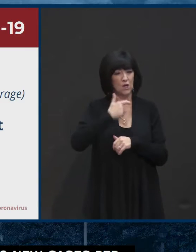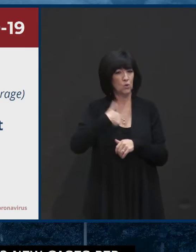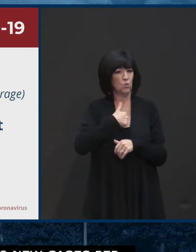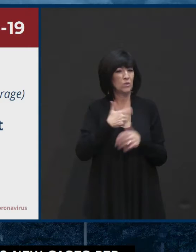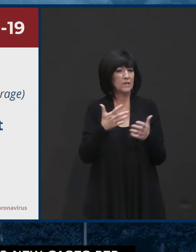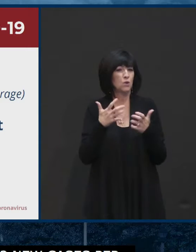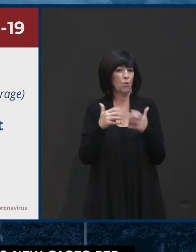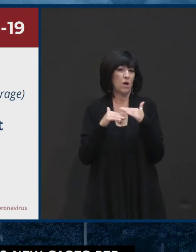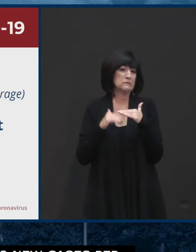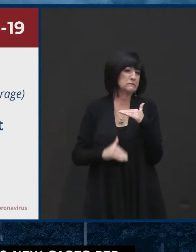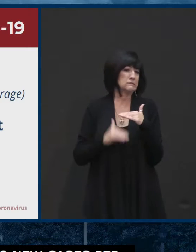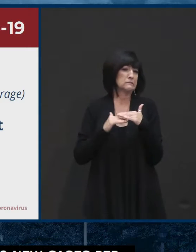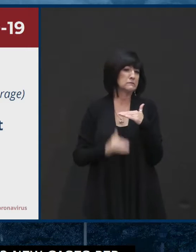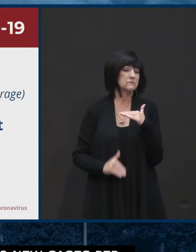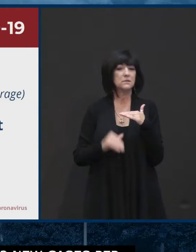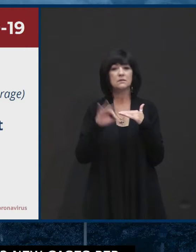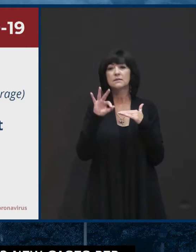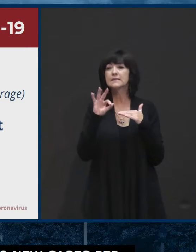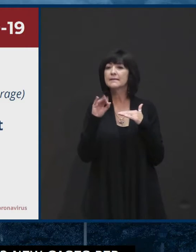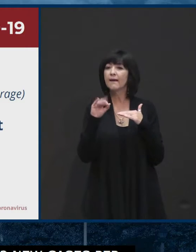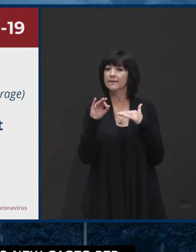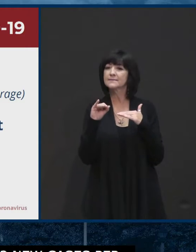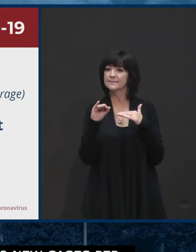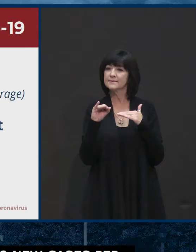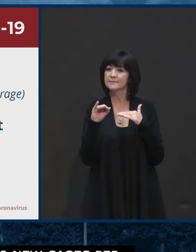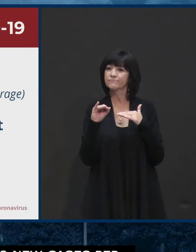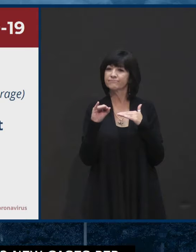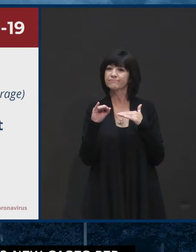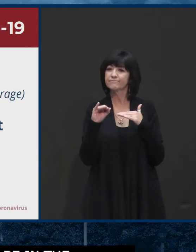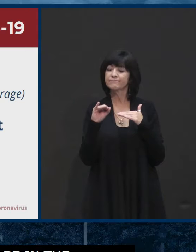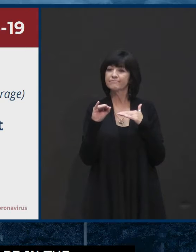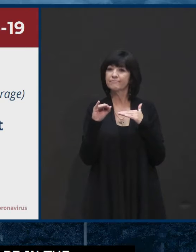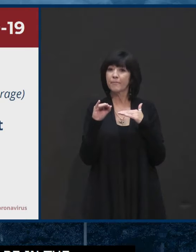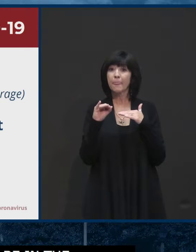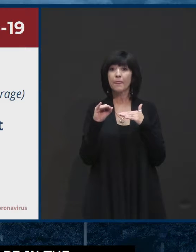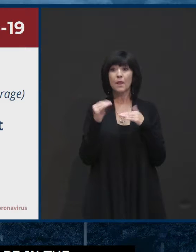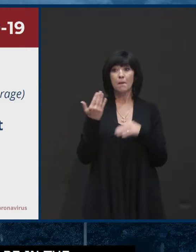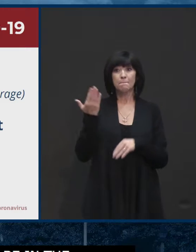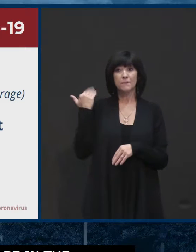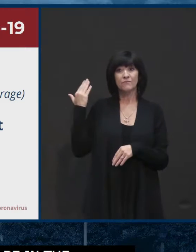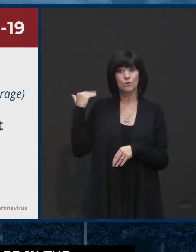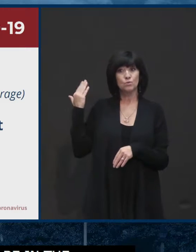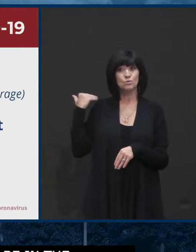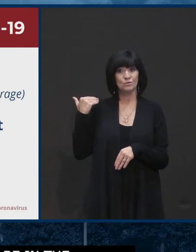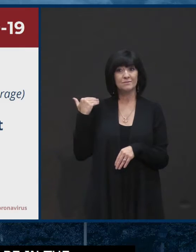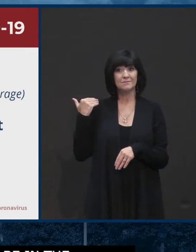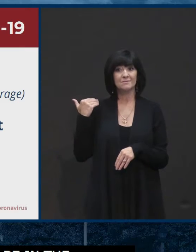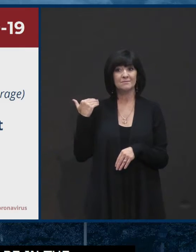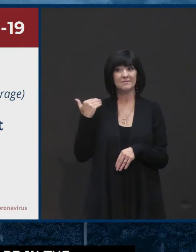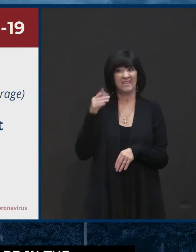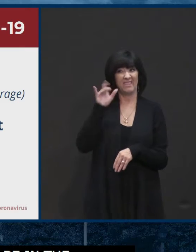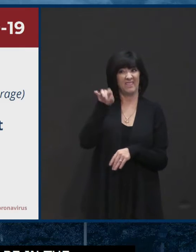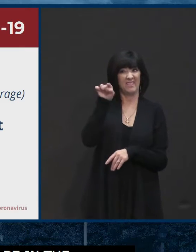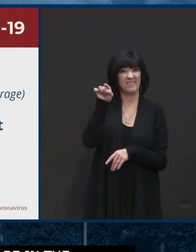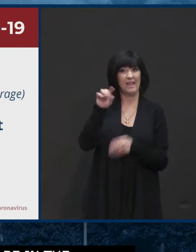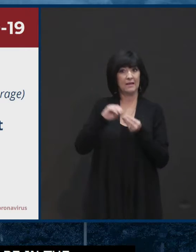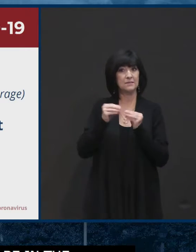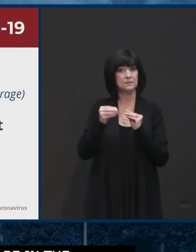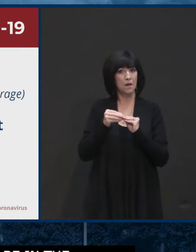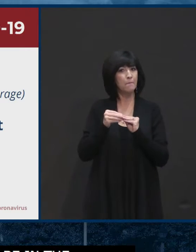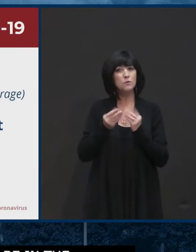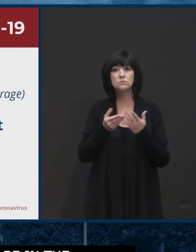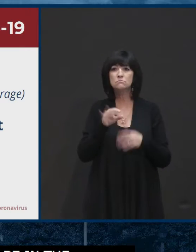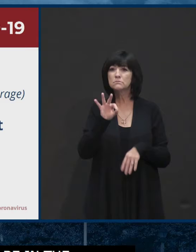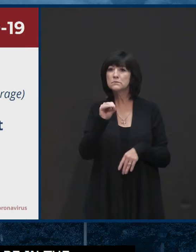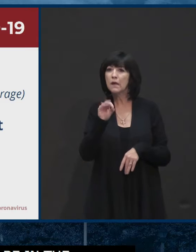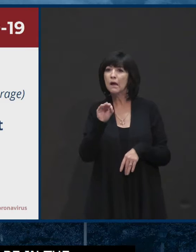90s or even below that. We had consistently been in the low 90s, high